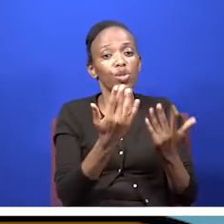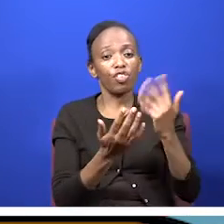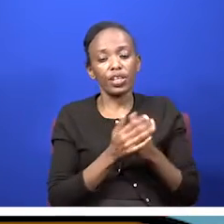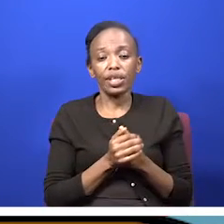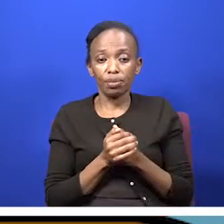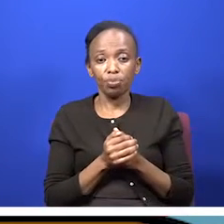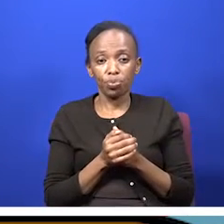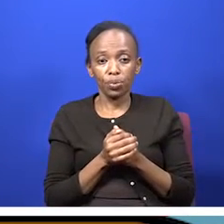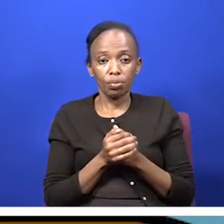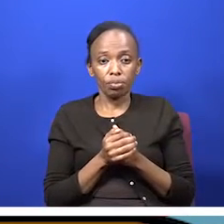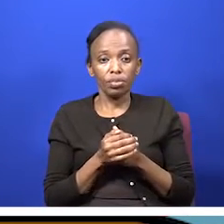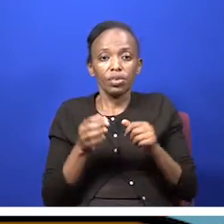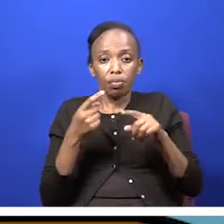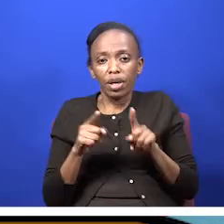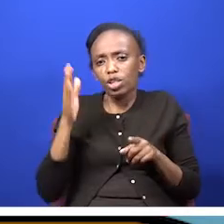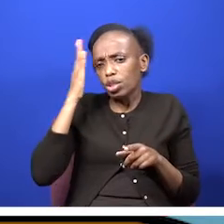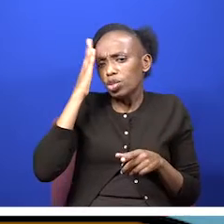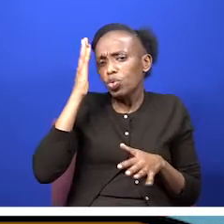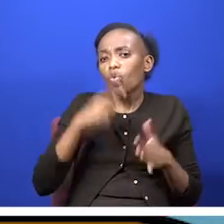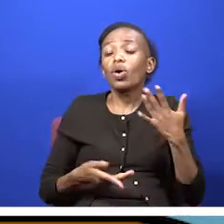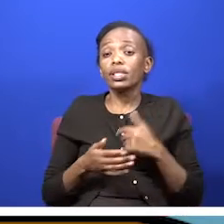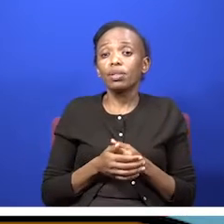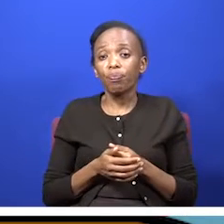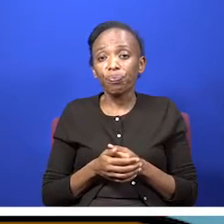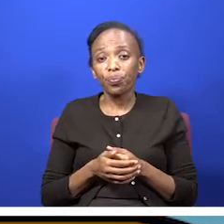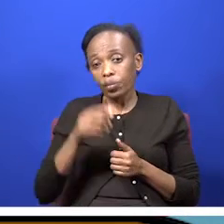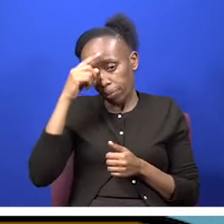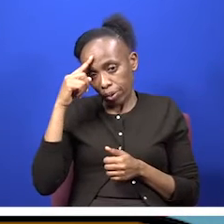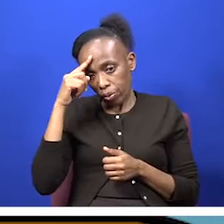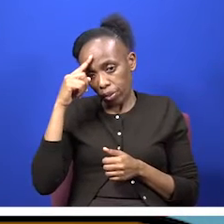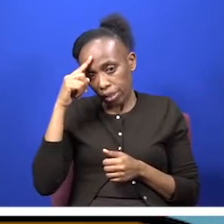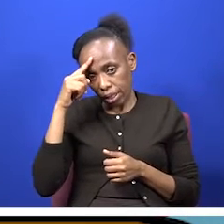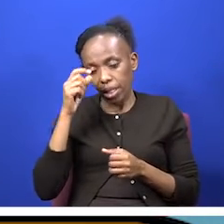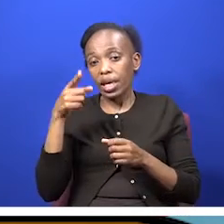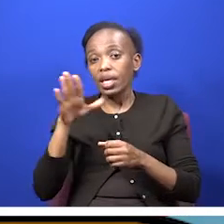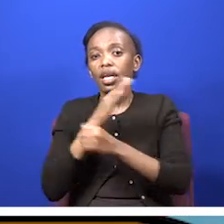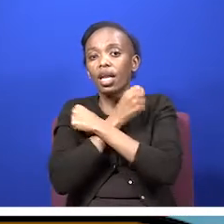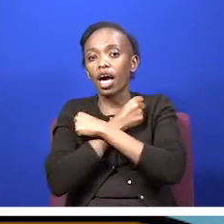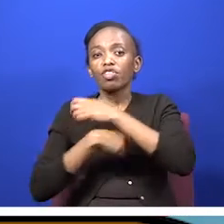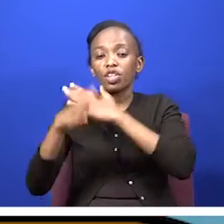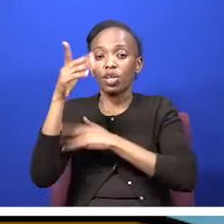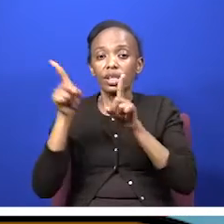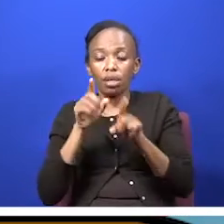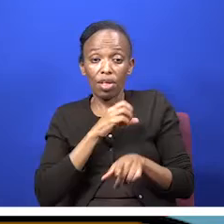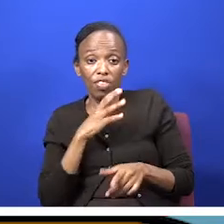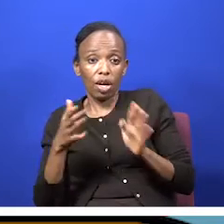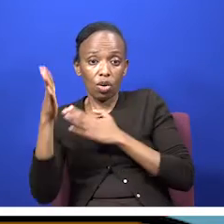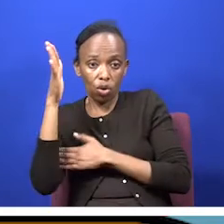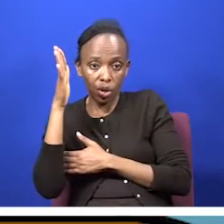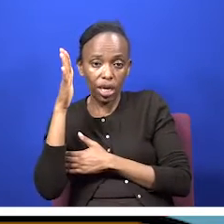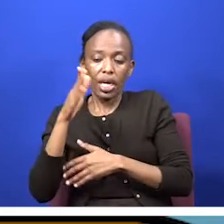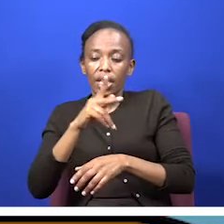thrown into the fire. But guess what? Because they love God and they feared